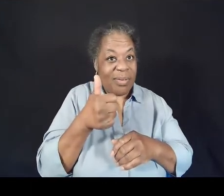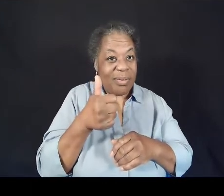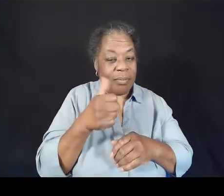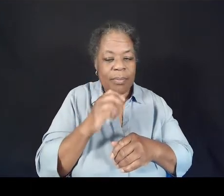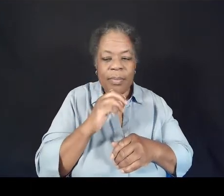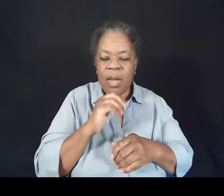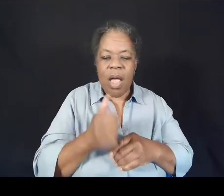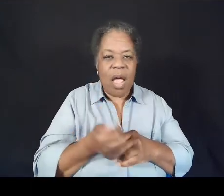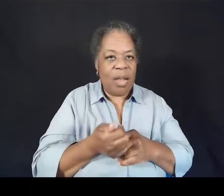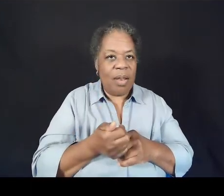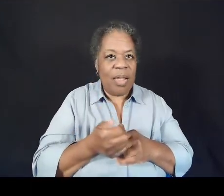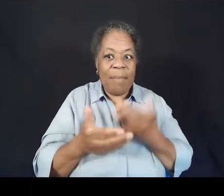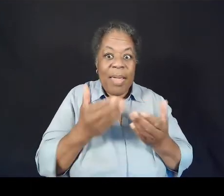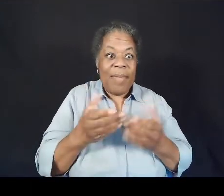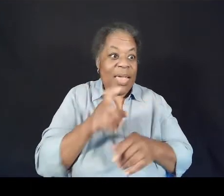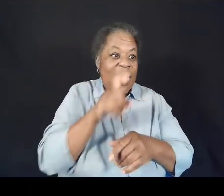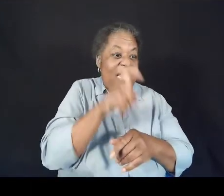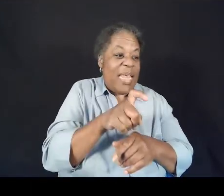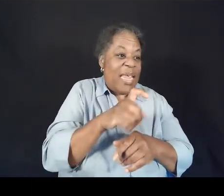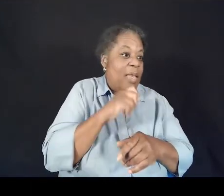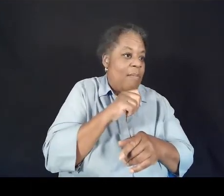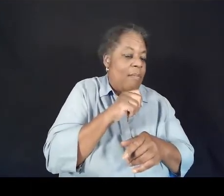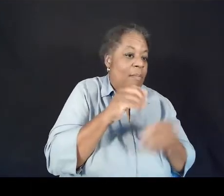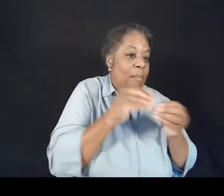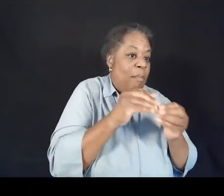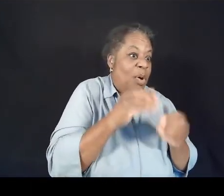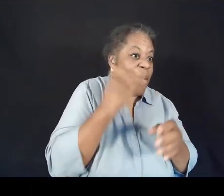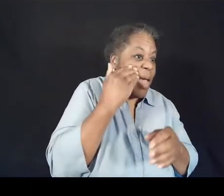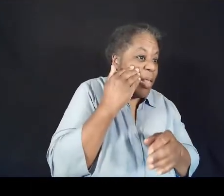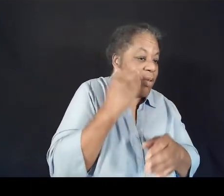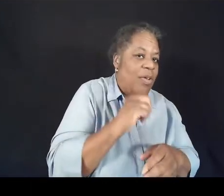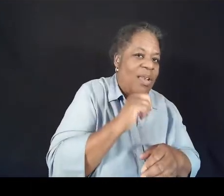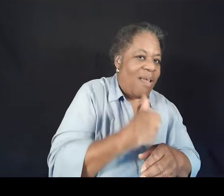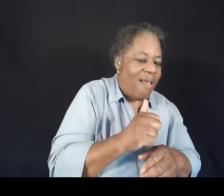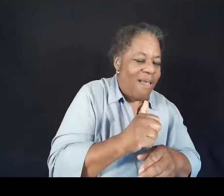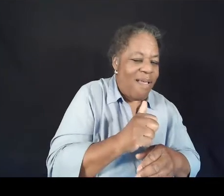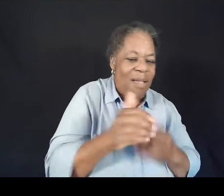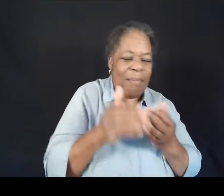Maybe what we need isn't more knowledge, but more wisdom.